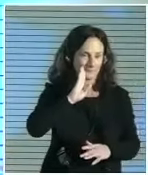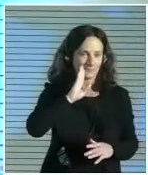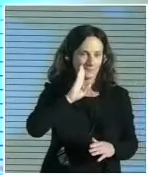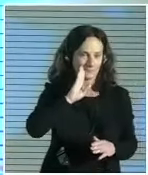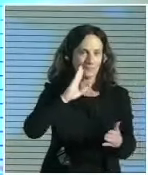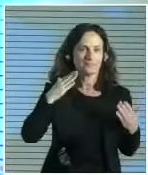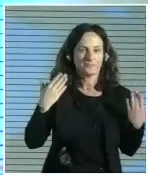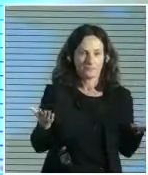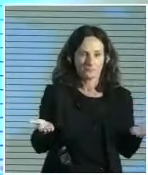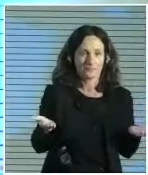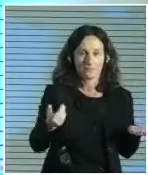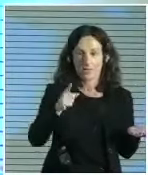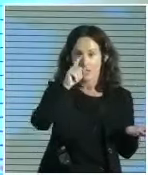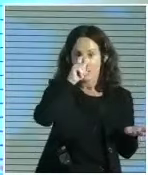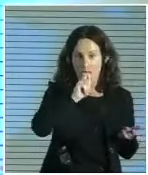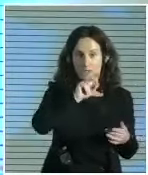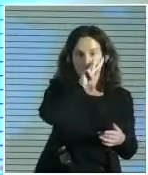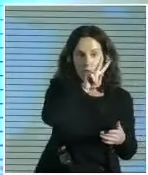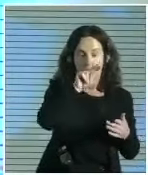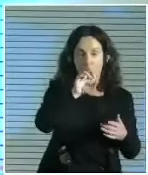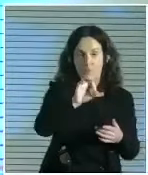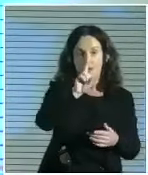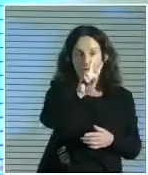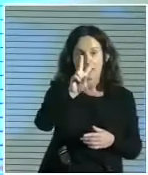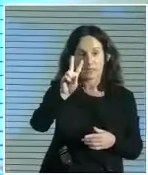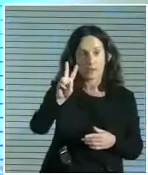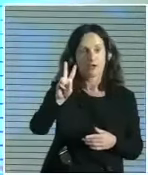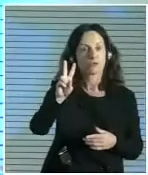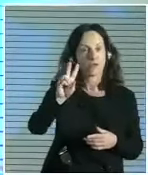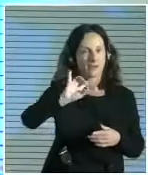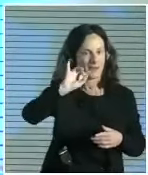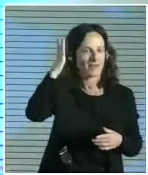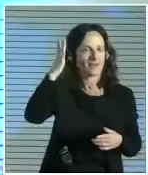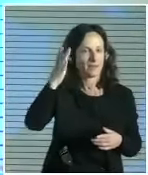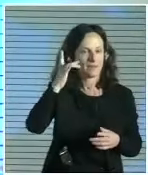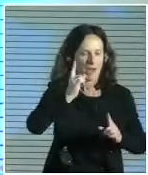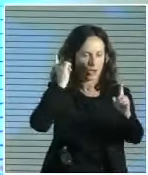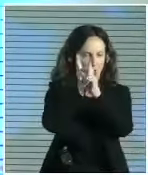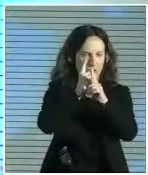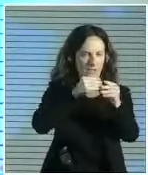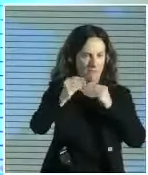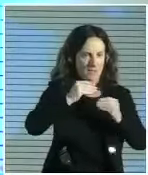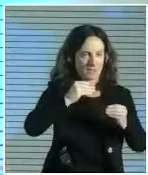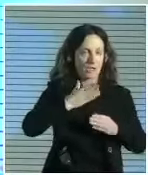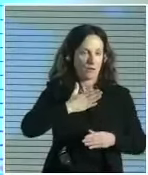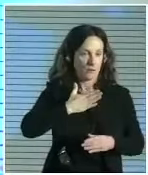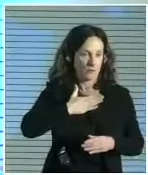Plastic Initiative from the United Nations Tourism